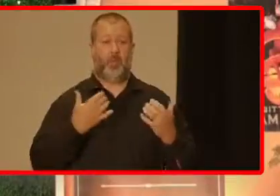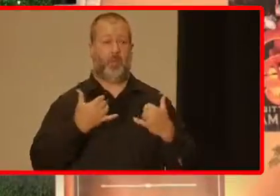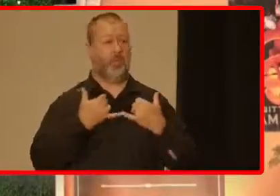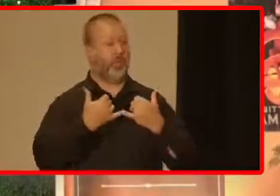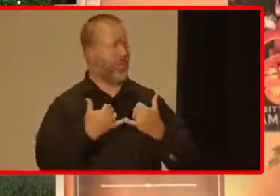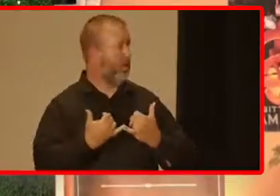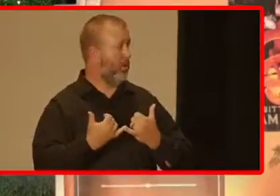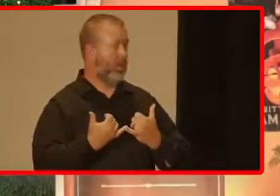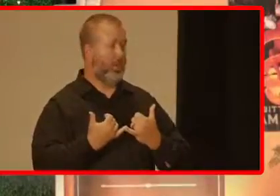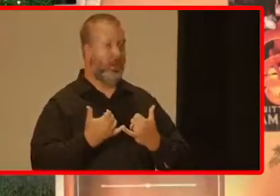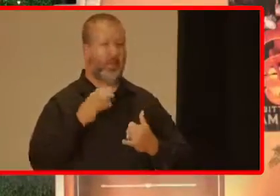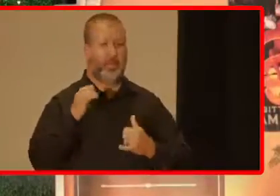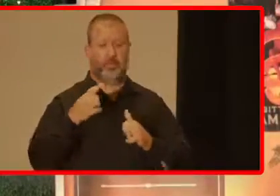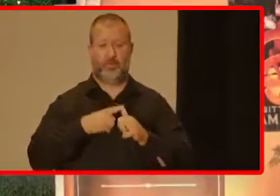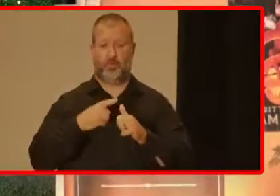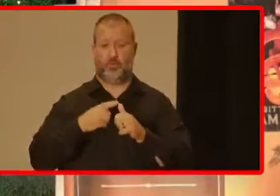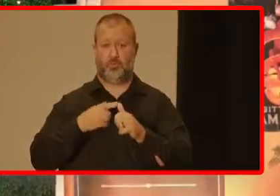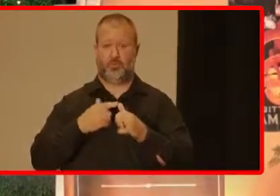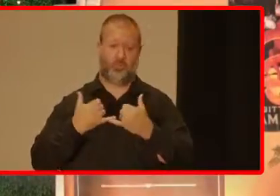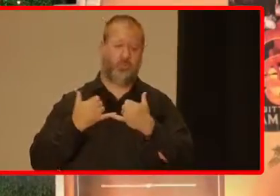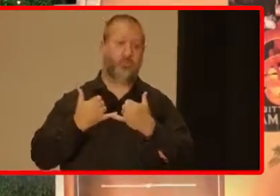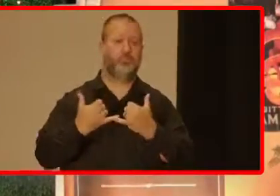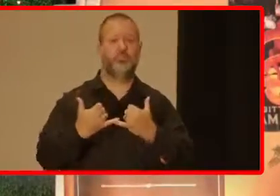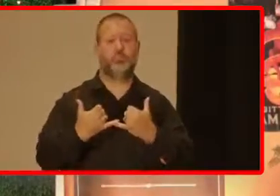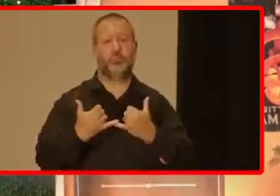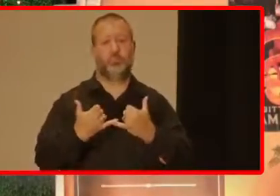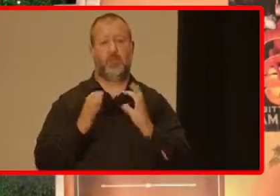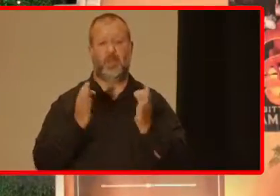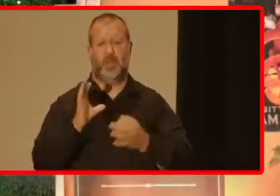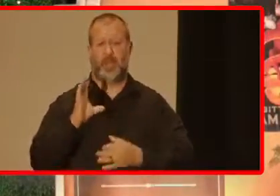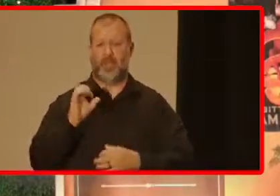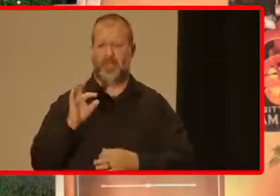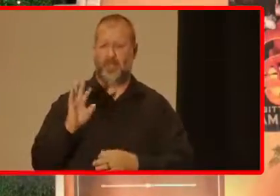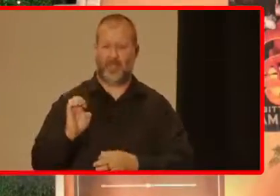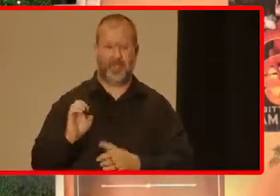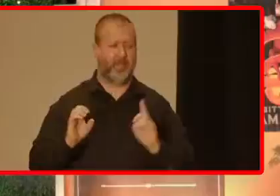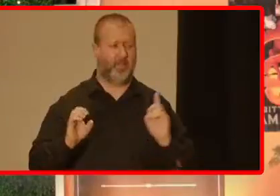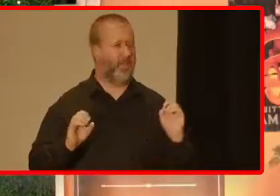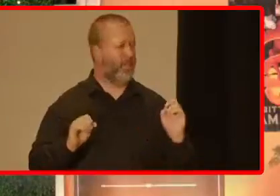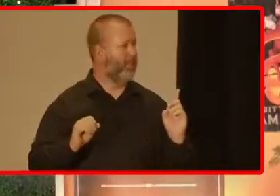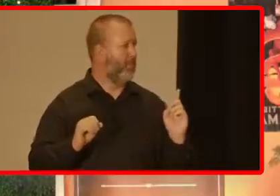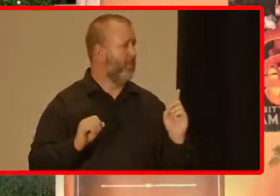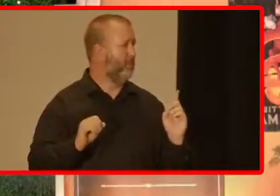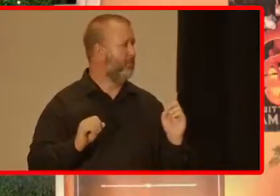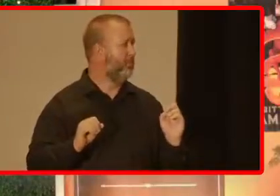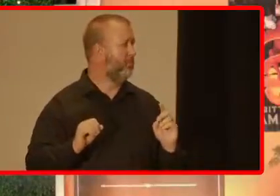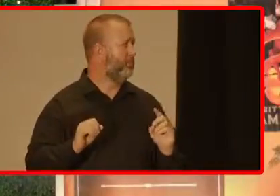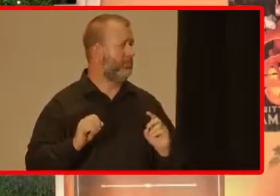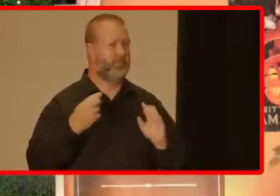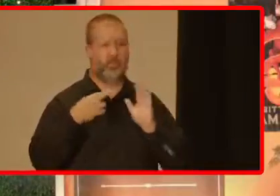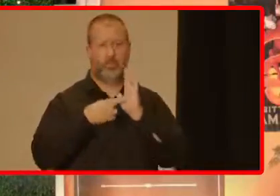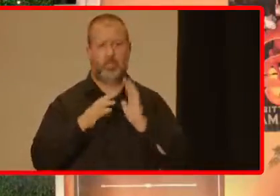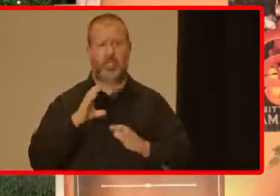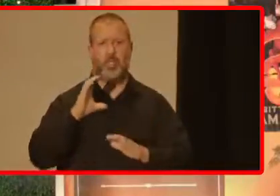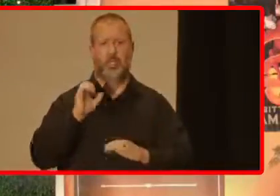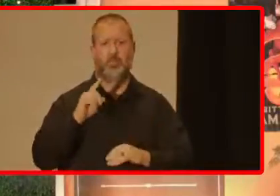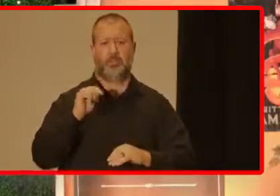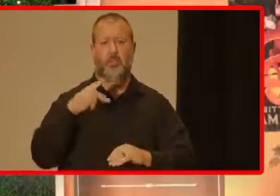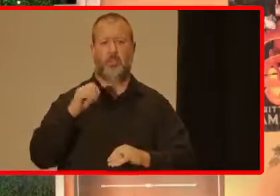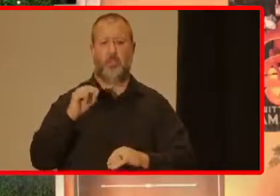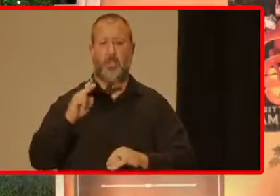award this inaugural Family Cafe Leadership Award to Representative Scott